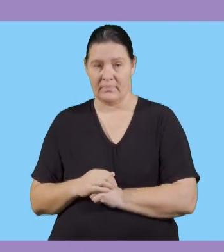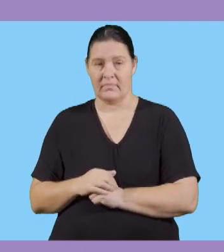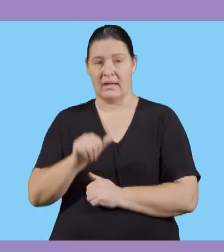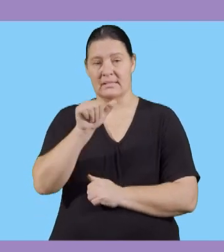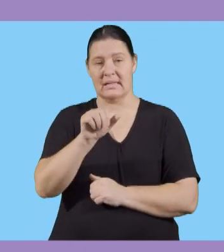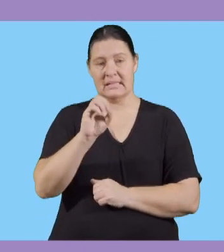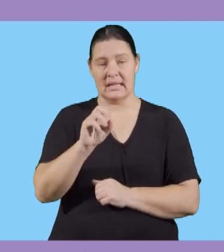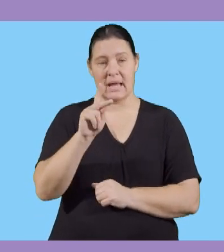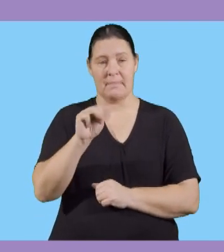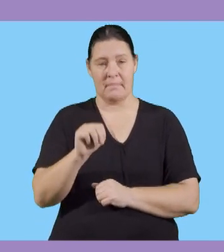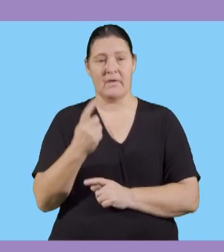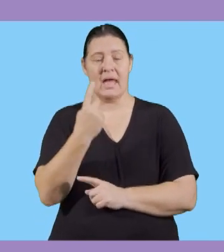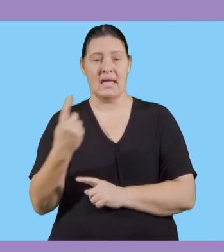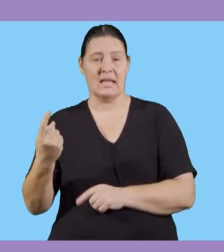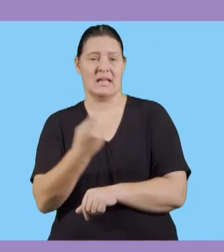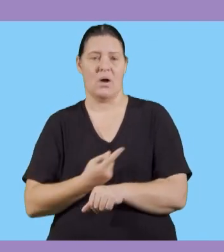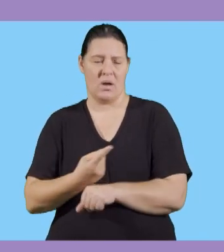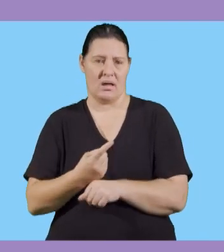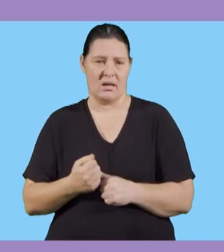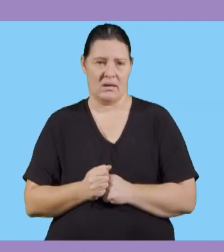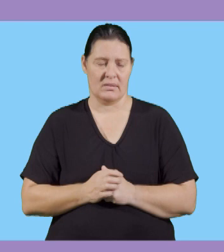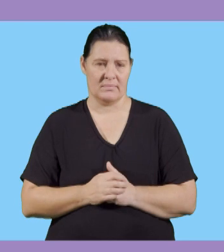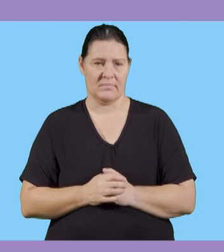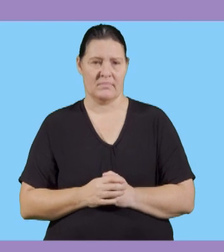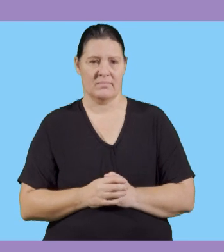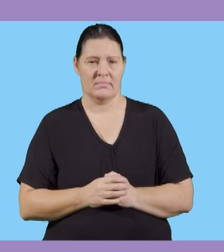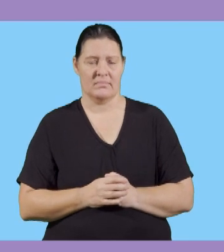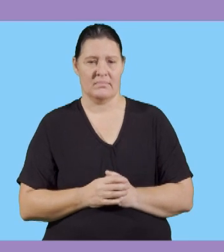kilometers every hour, or 60 kilometers per hour.